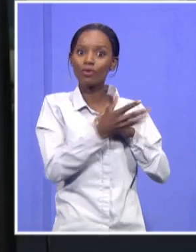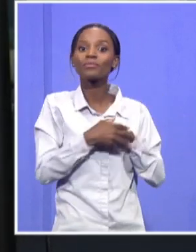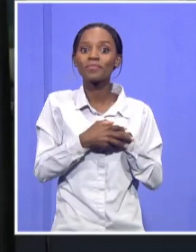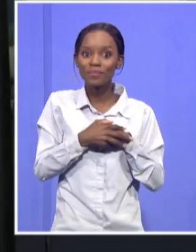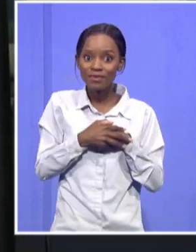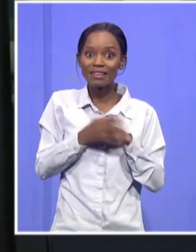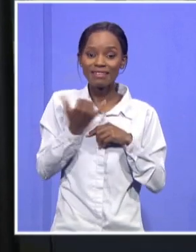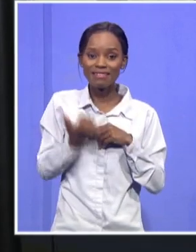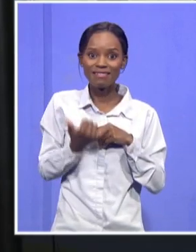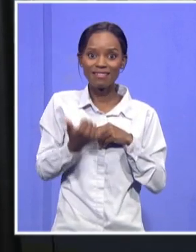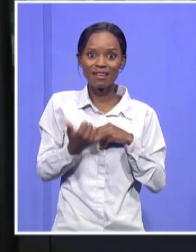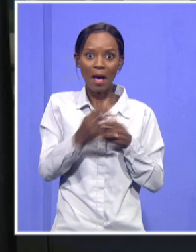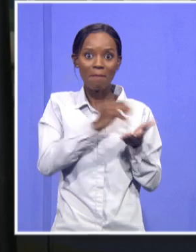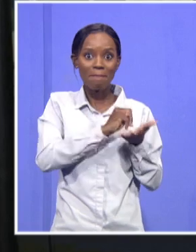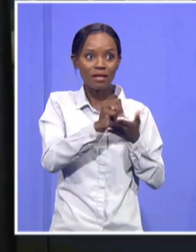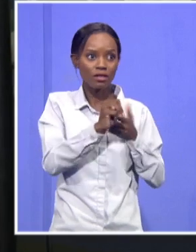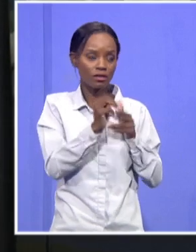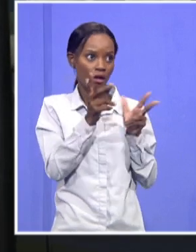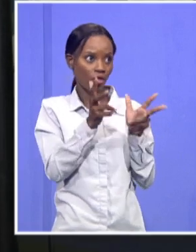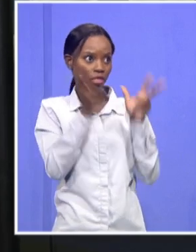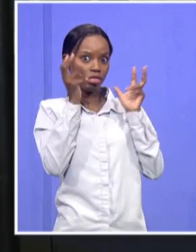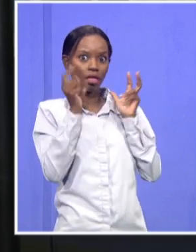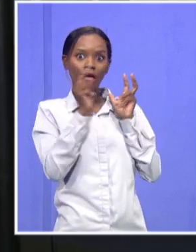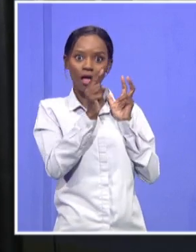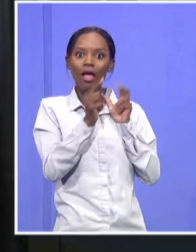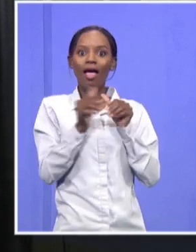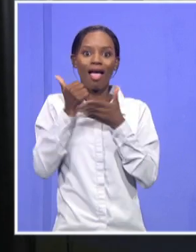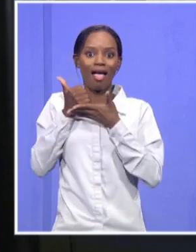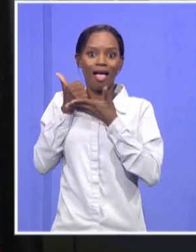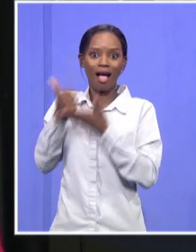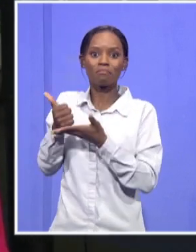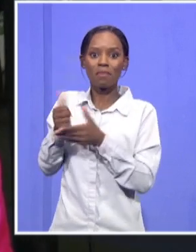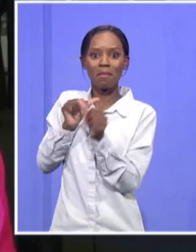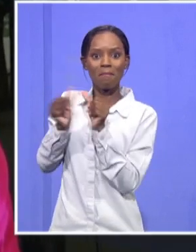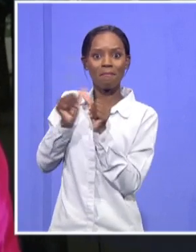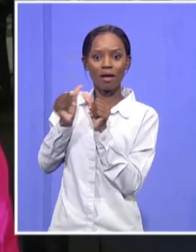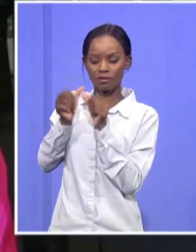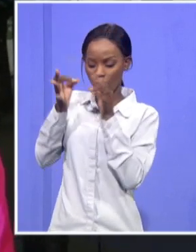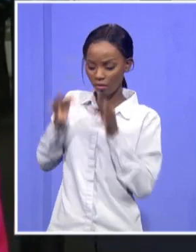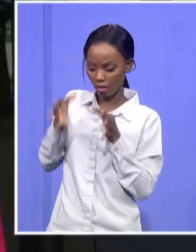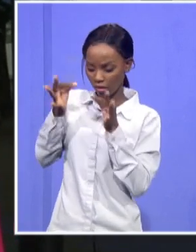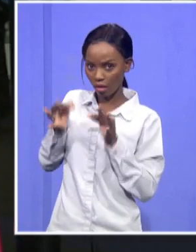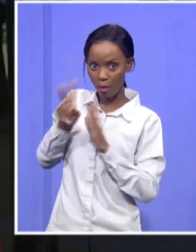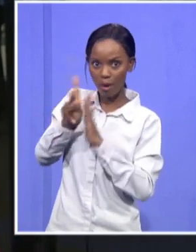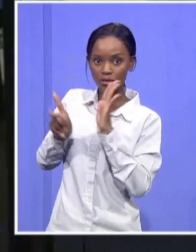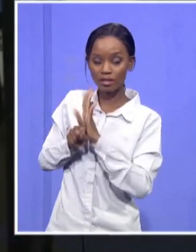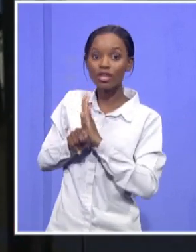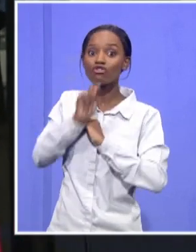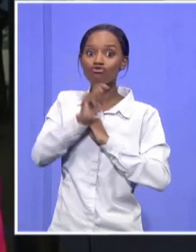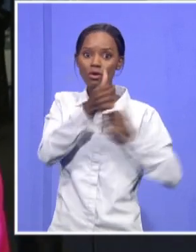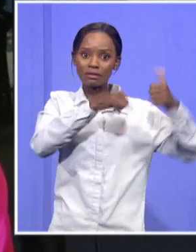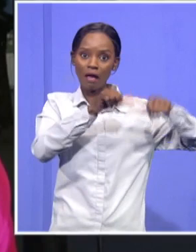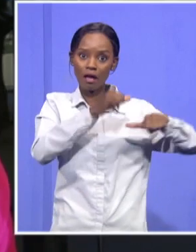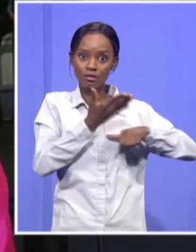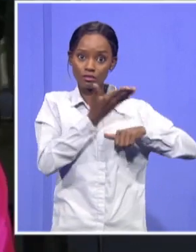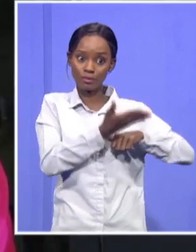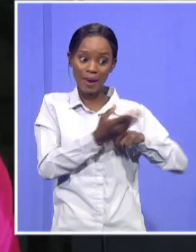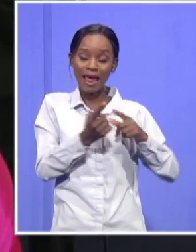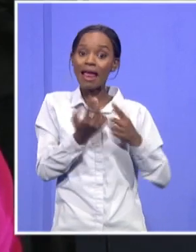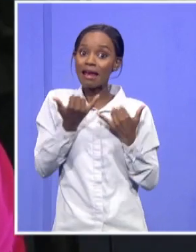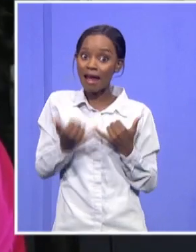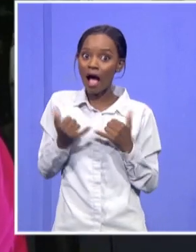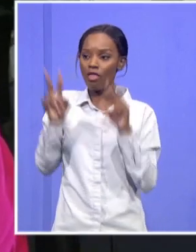out from here will help us take better policy decisions. Because the science is there, the theme is how do we build